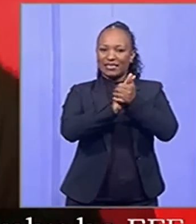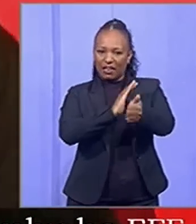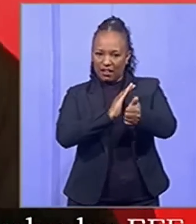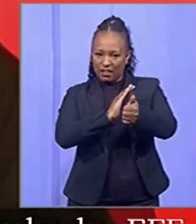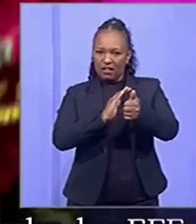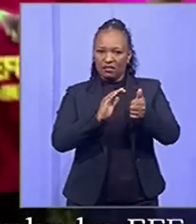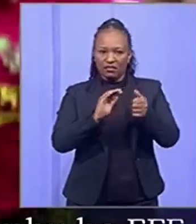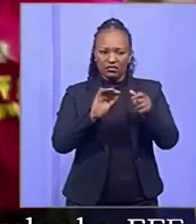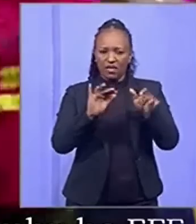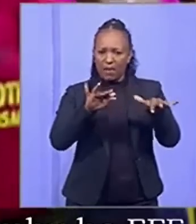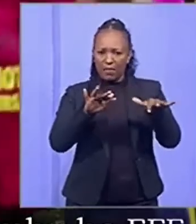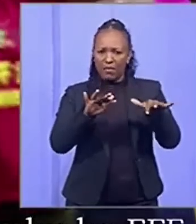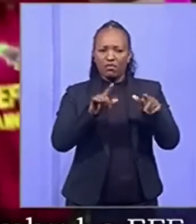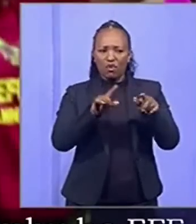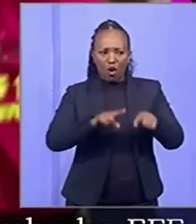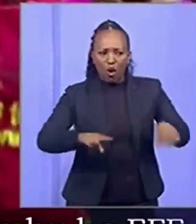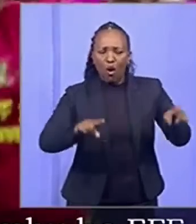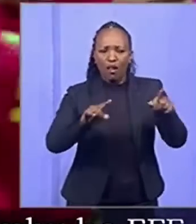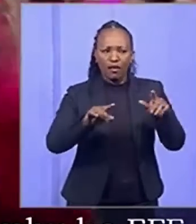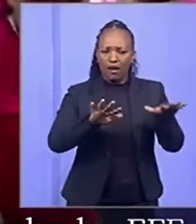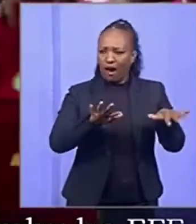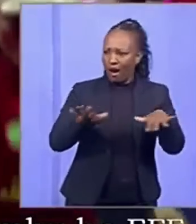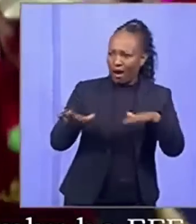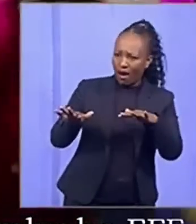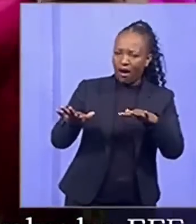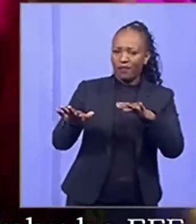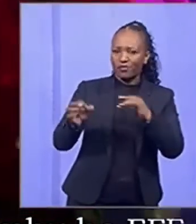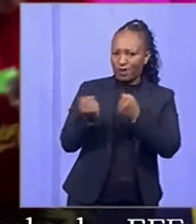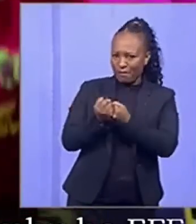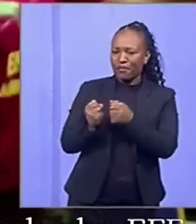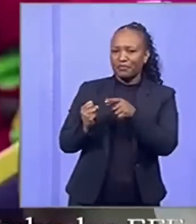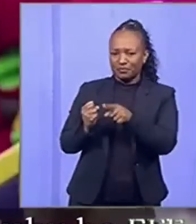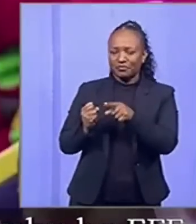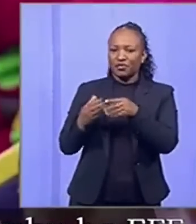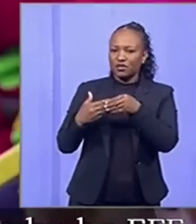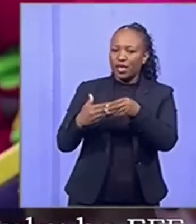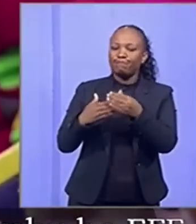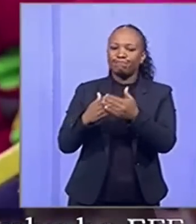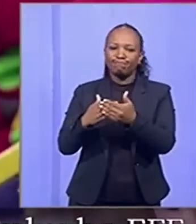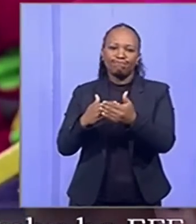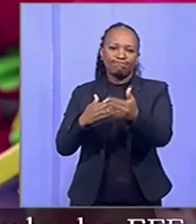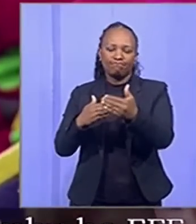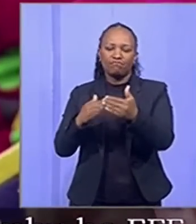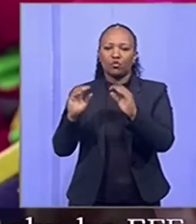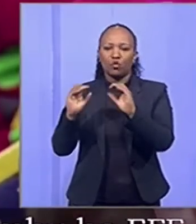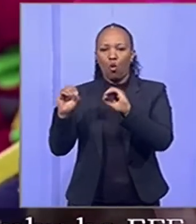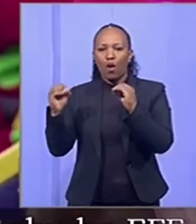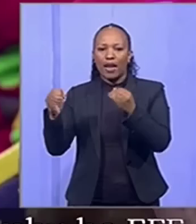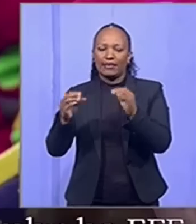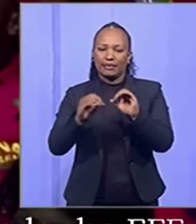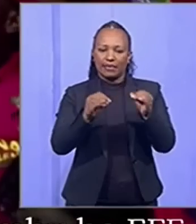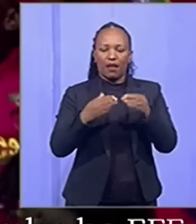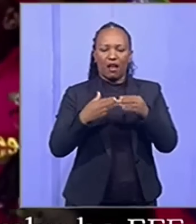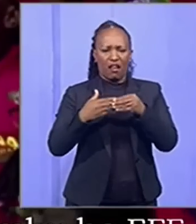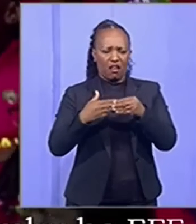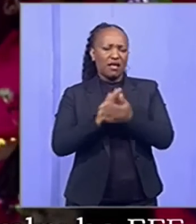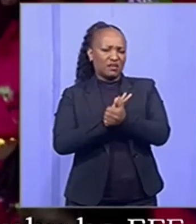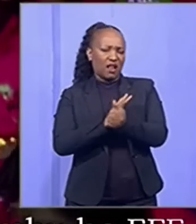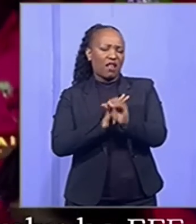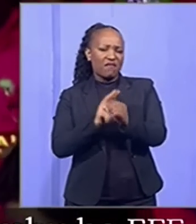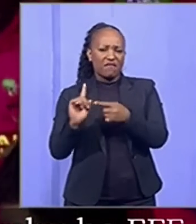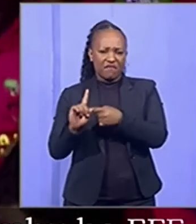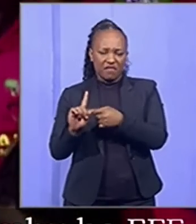hohela ditho le o matlafatsa tsamaiso ya mekga jwalo mme ke